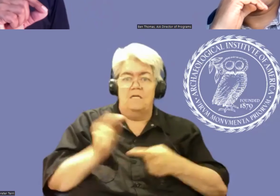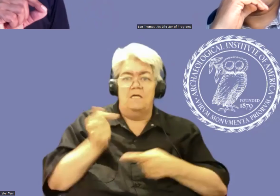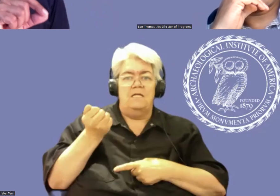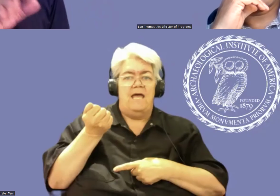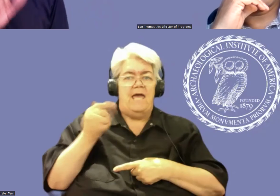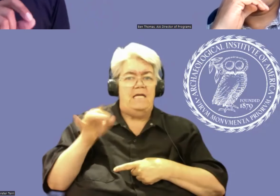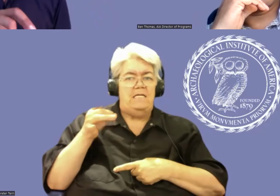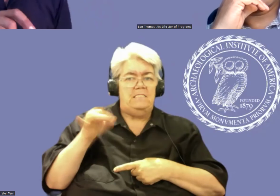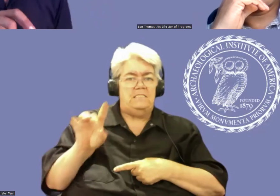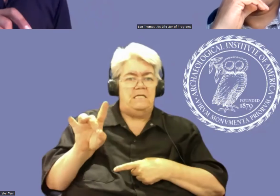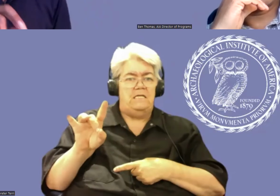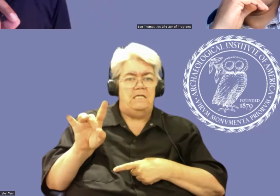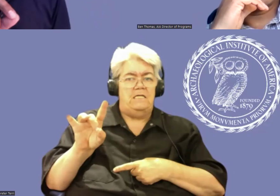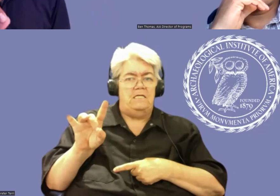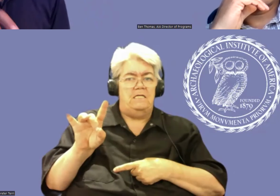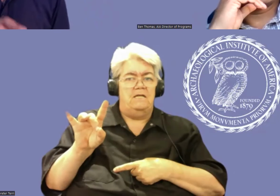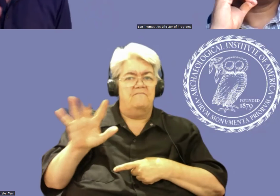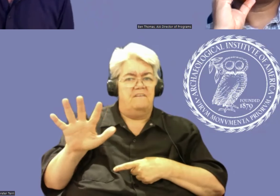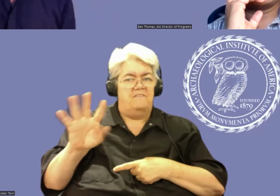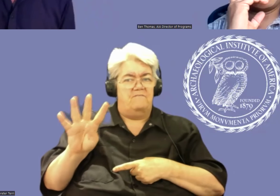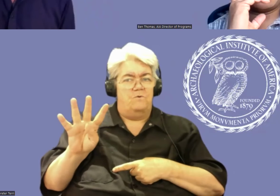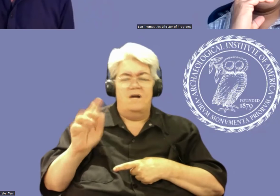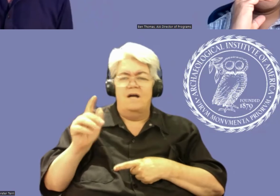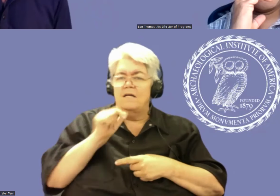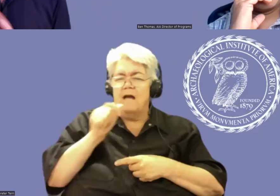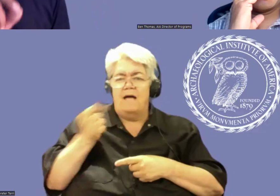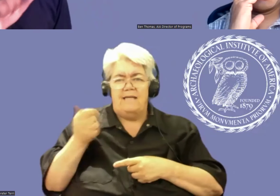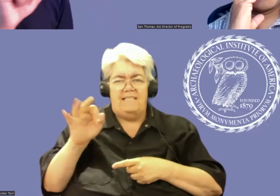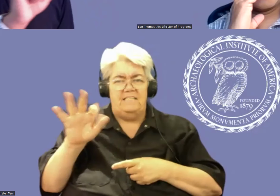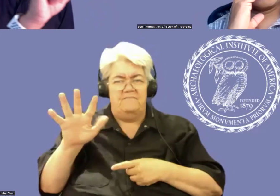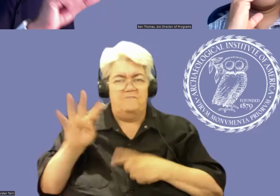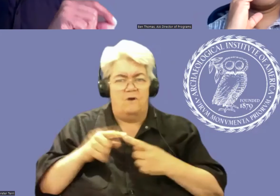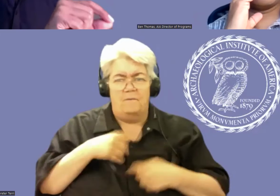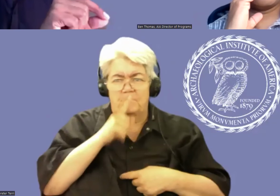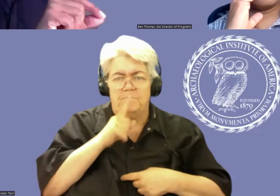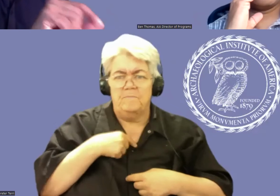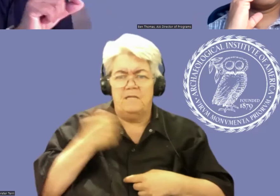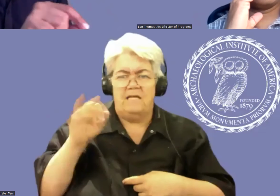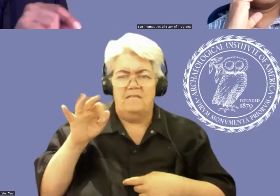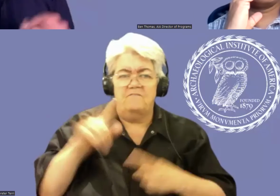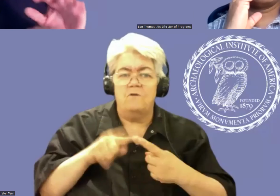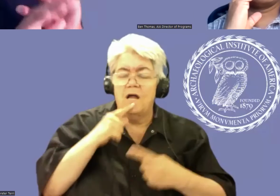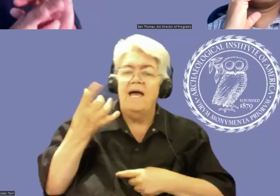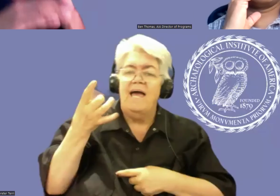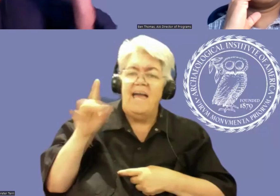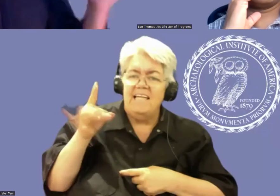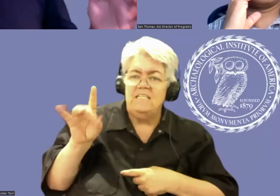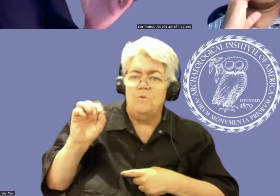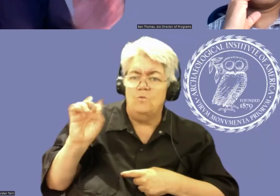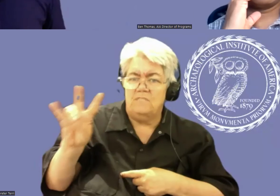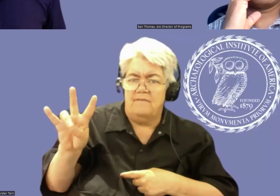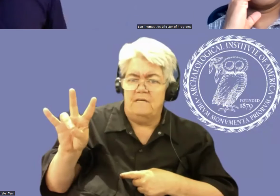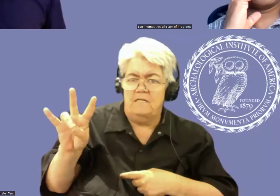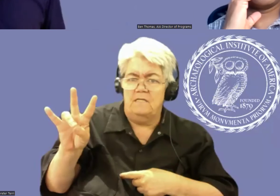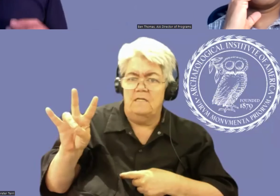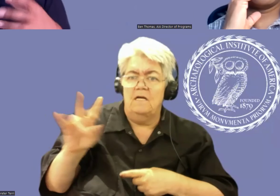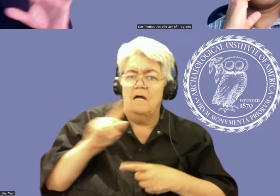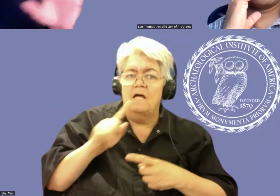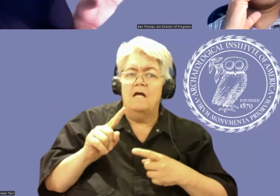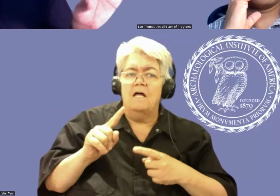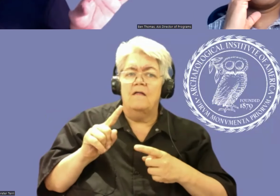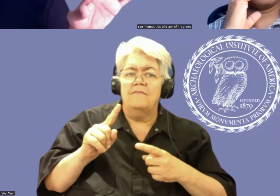18. I said 1834, sorry, not 1934. Excuse me if I said 90. Um, in 1807, the abolition in the trade